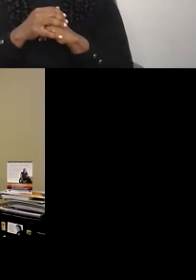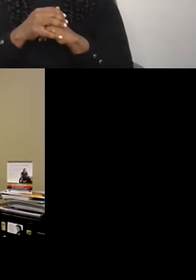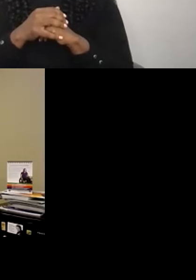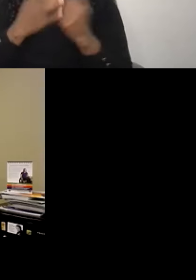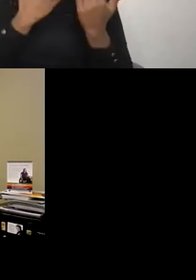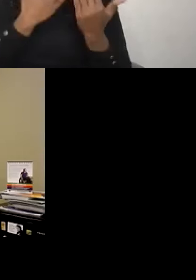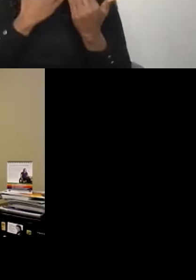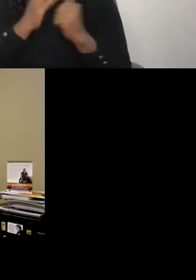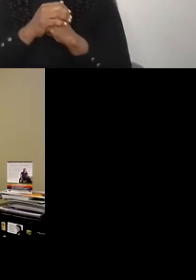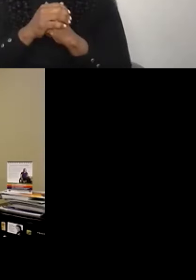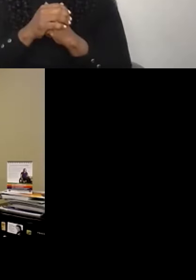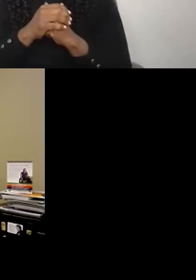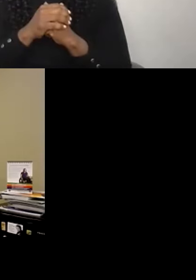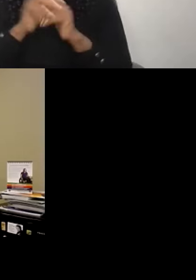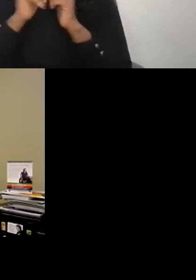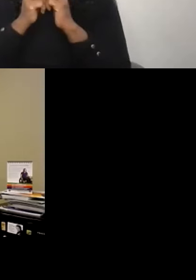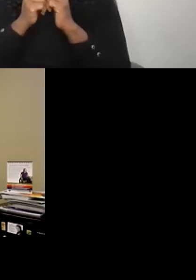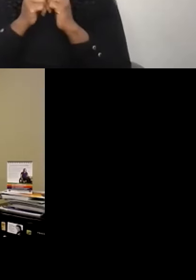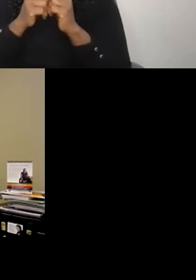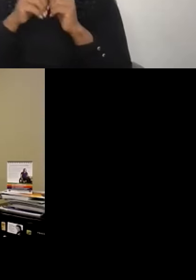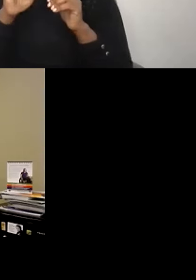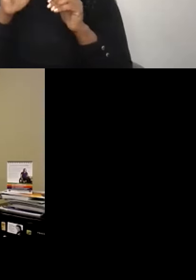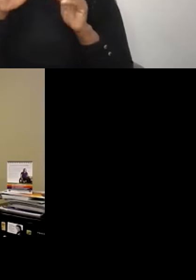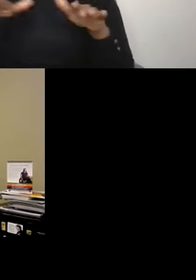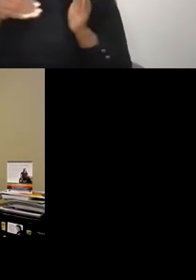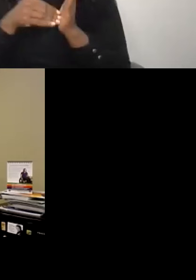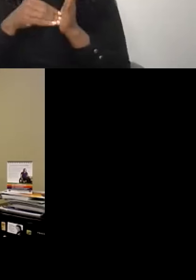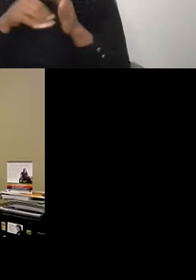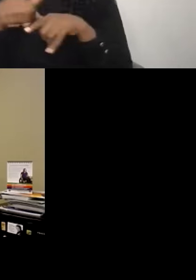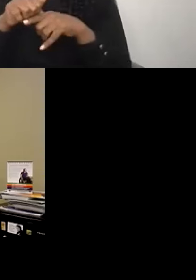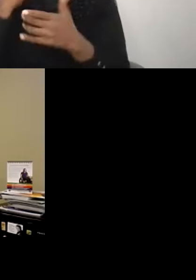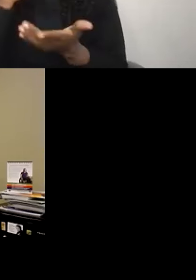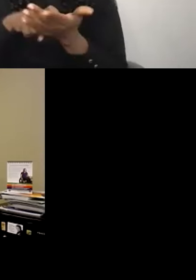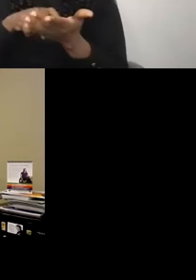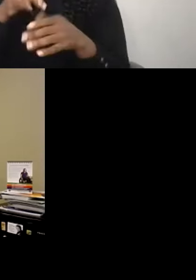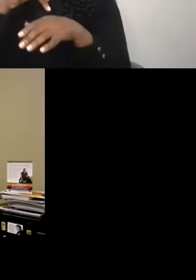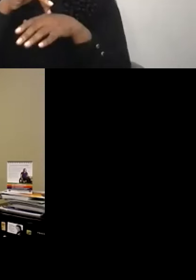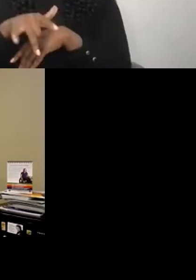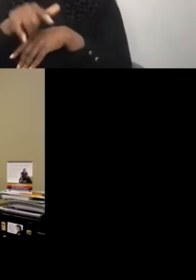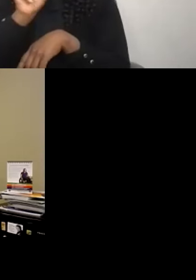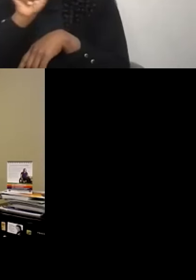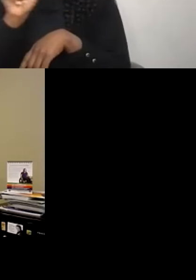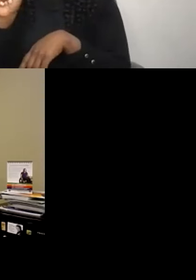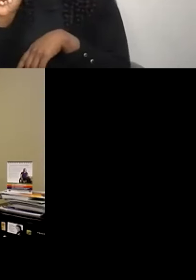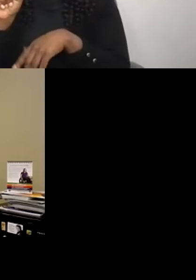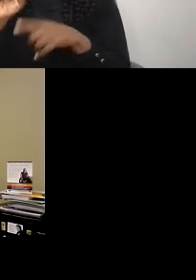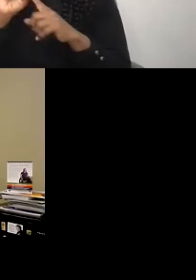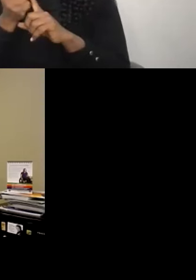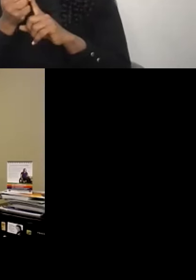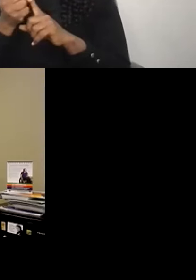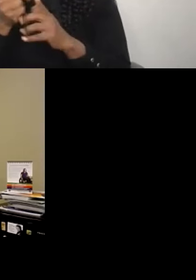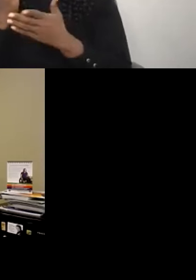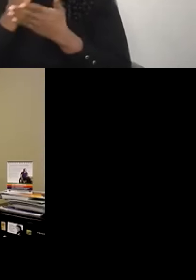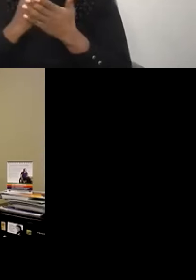Thank you. And how are pediatricians trained to recognize early conditions?